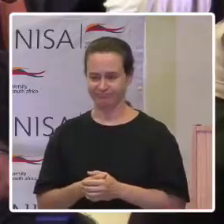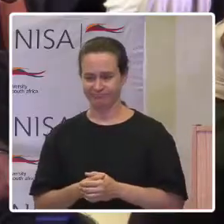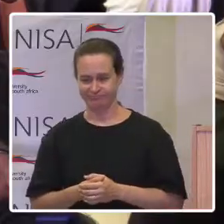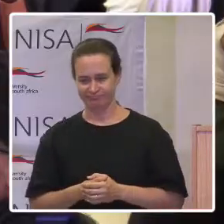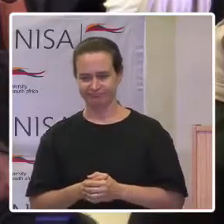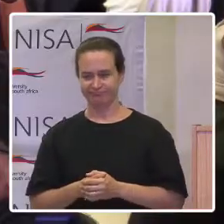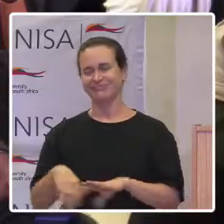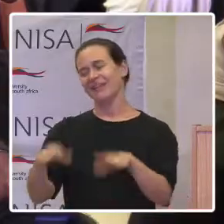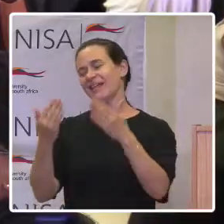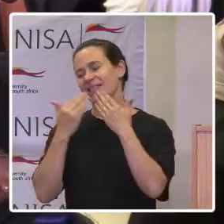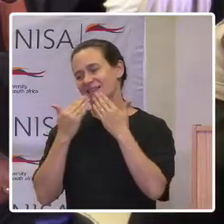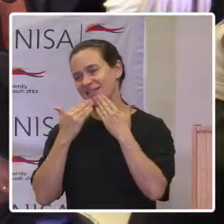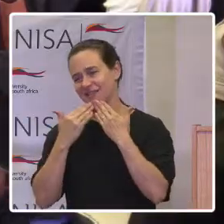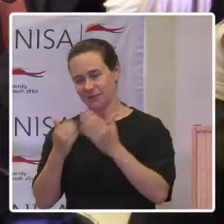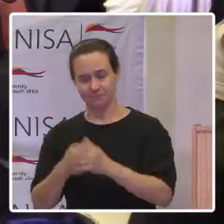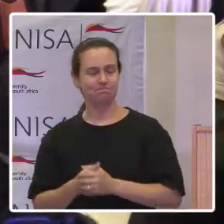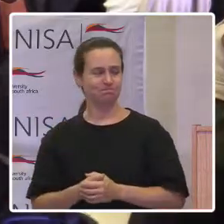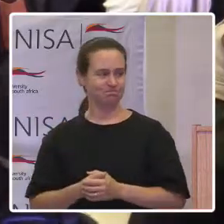Thank you